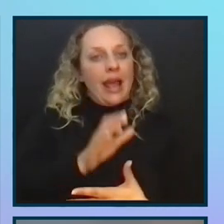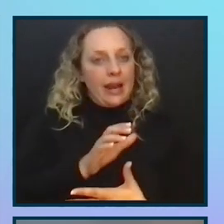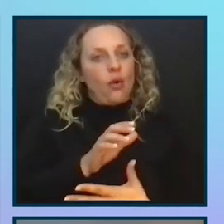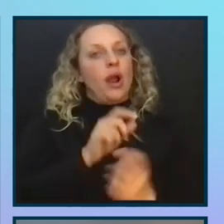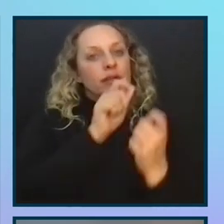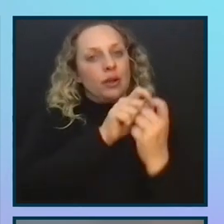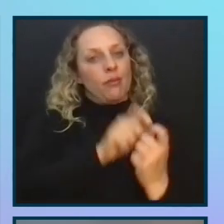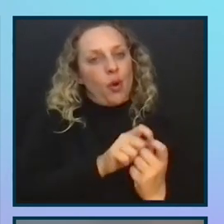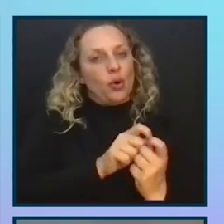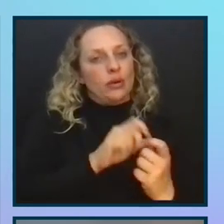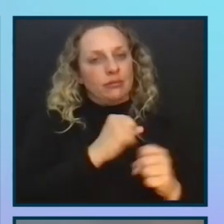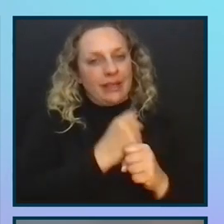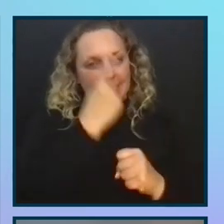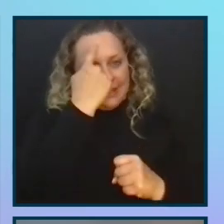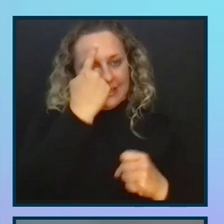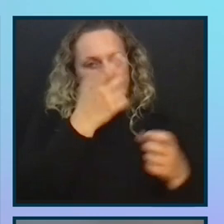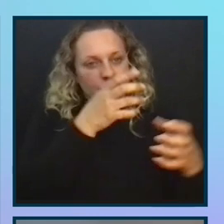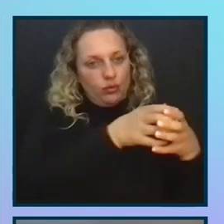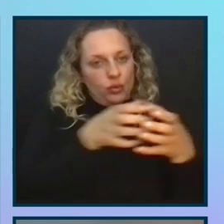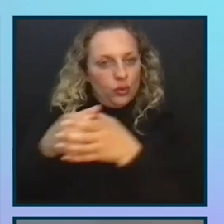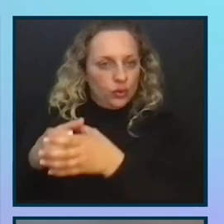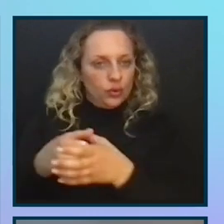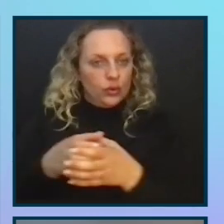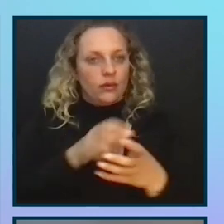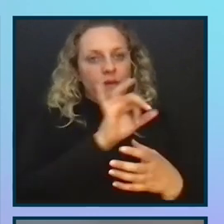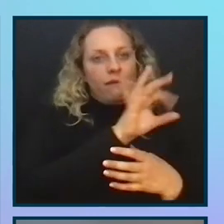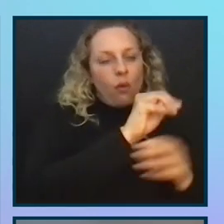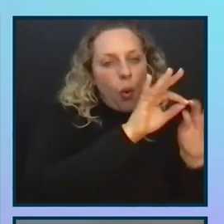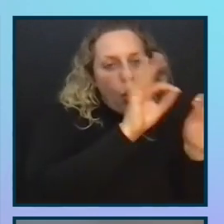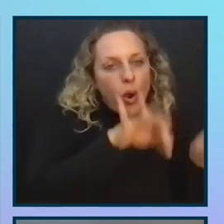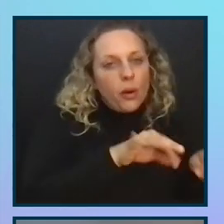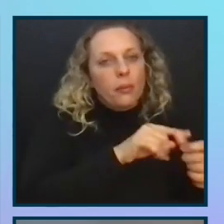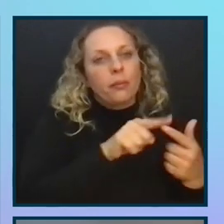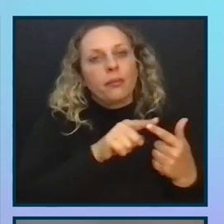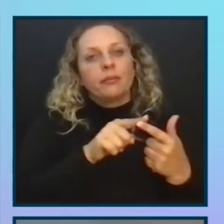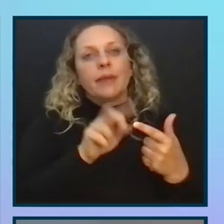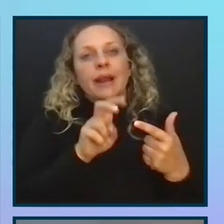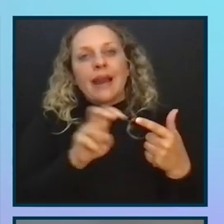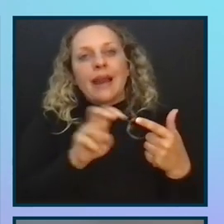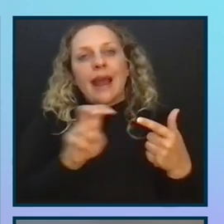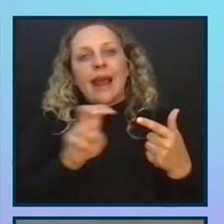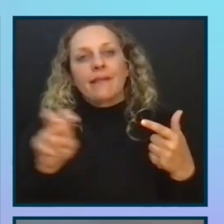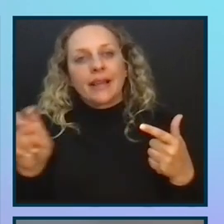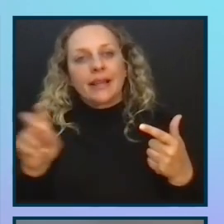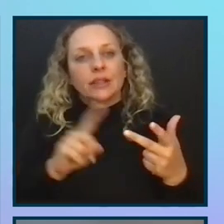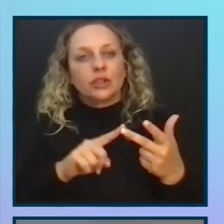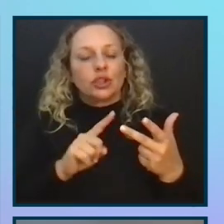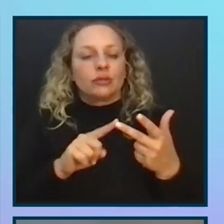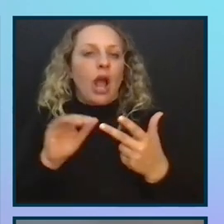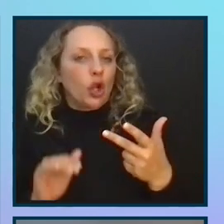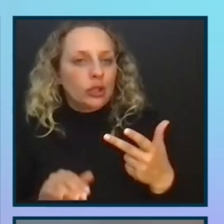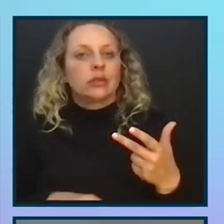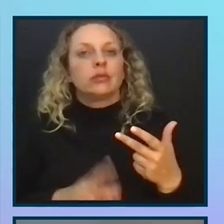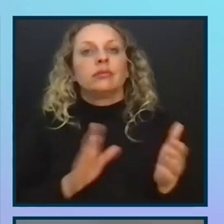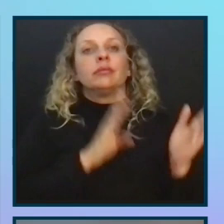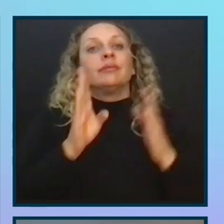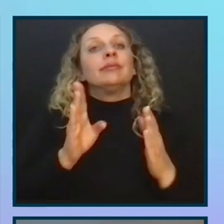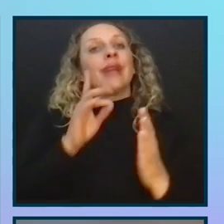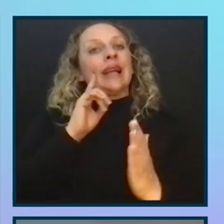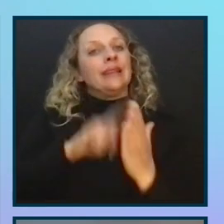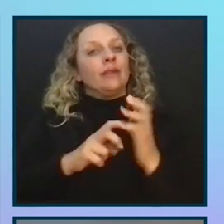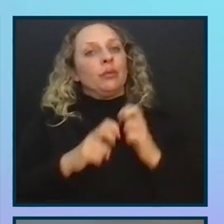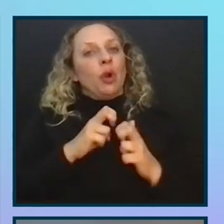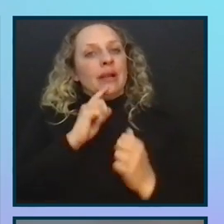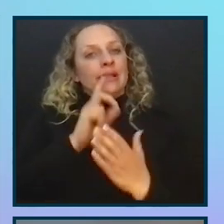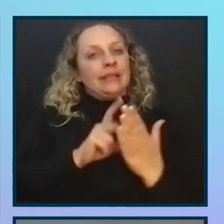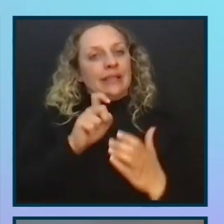into logical groups, such as forms, navigation, or alert, and identify the problem and the design need to be